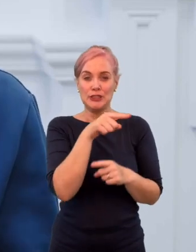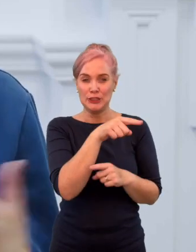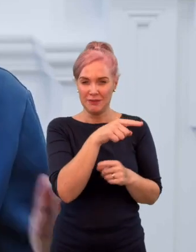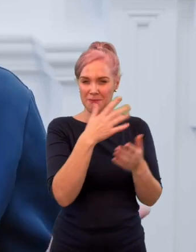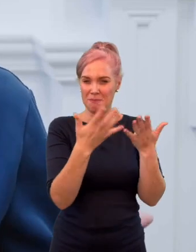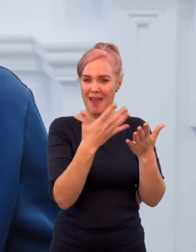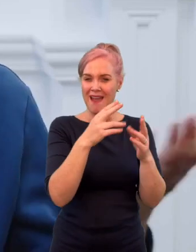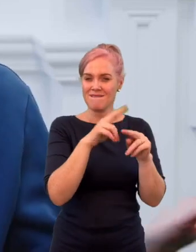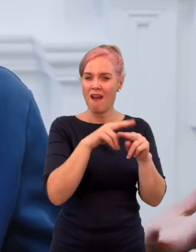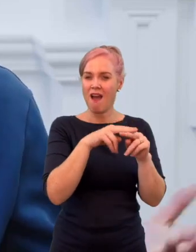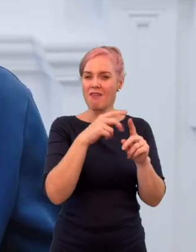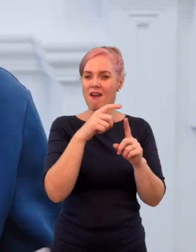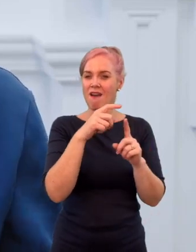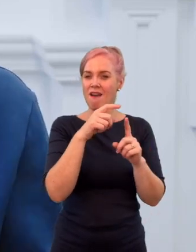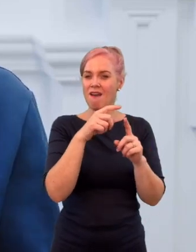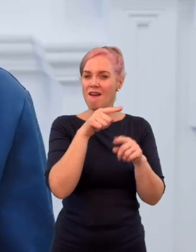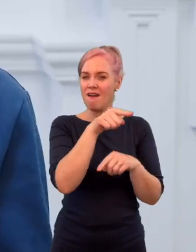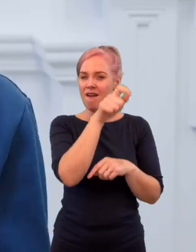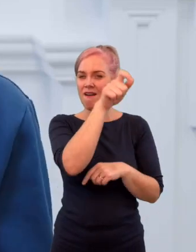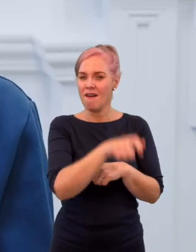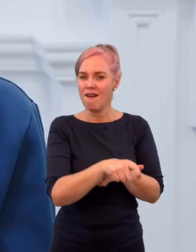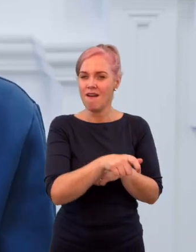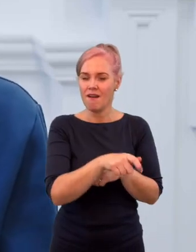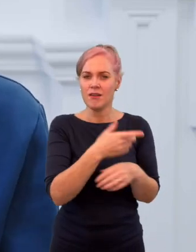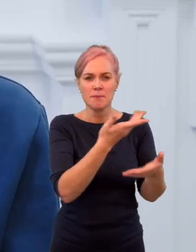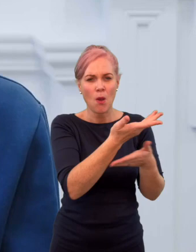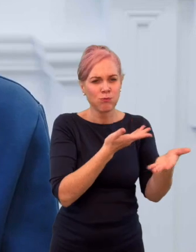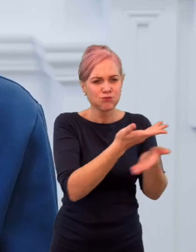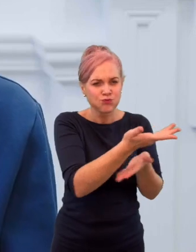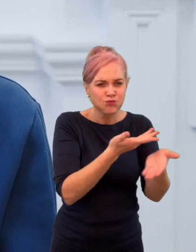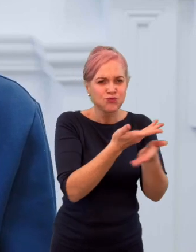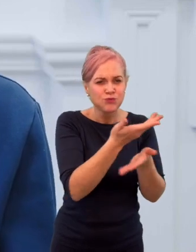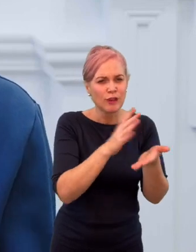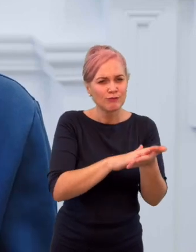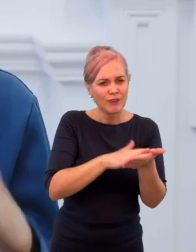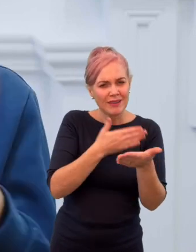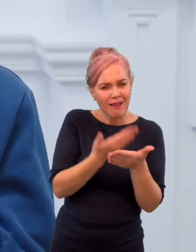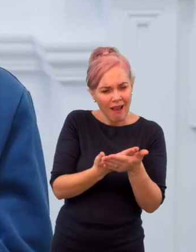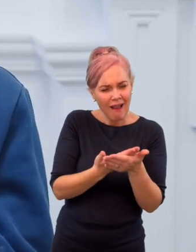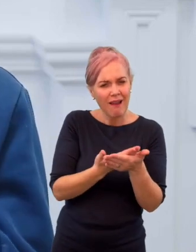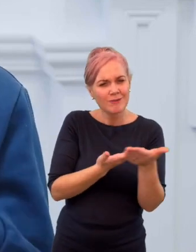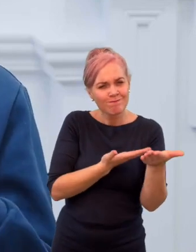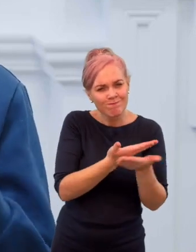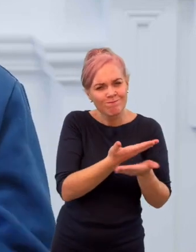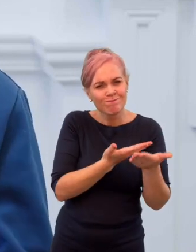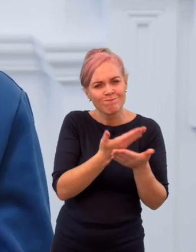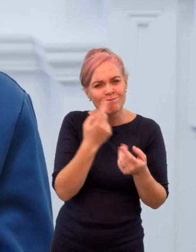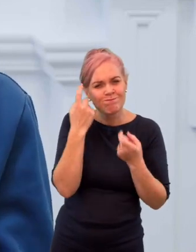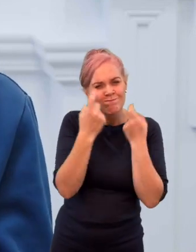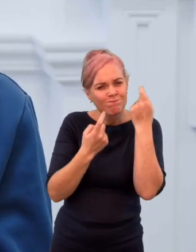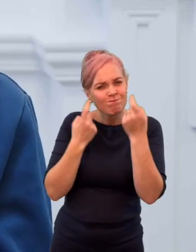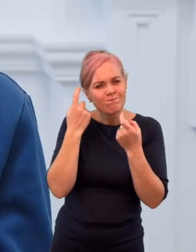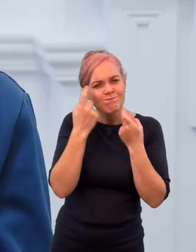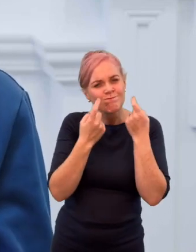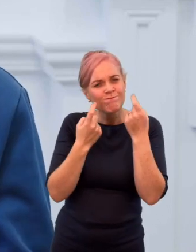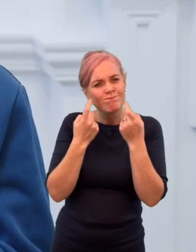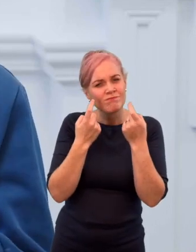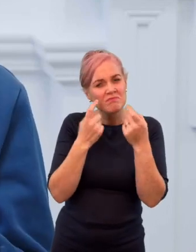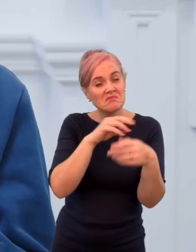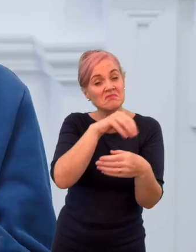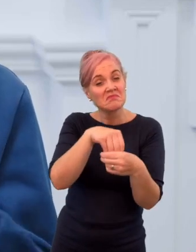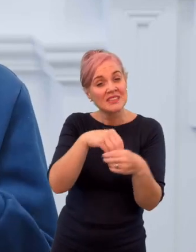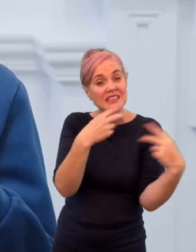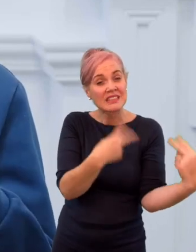and Push, who plays Harbans, who is Amber's dad, we sort of went away, translated it ourselves. And